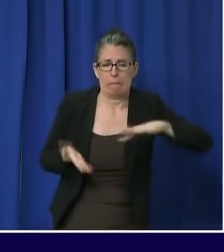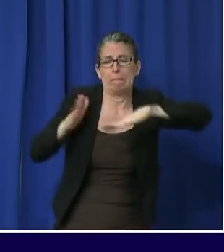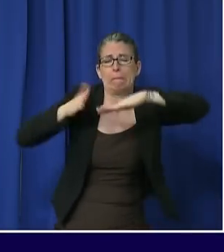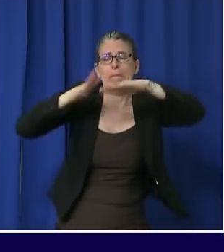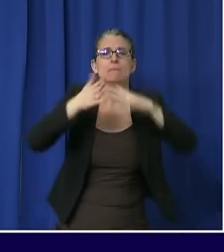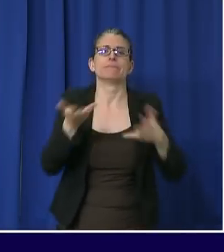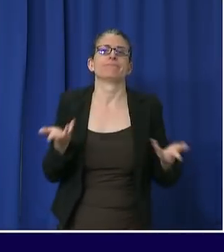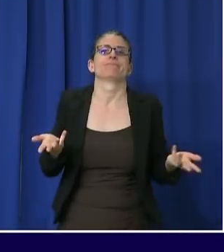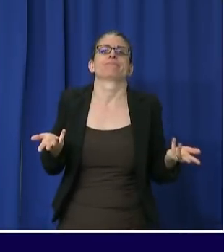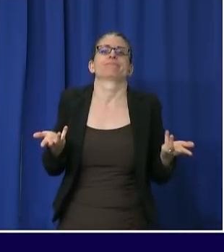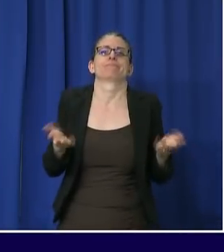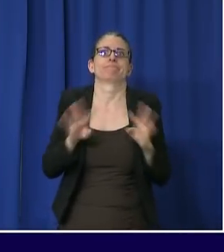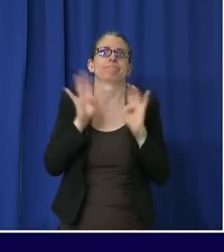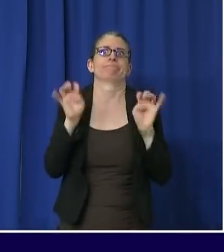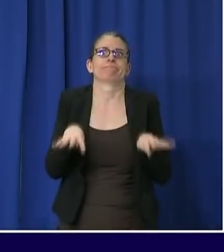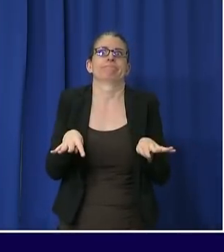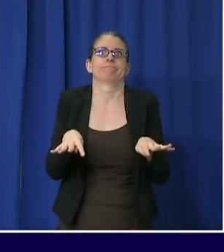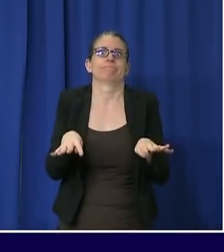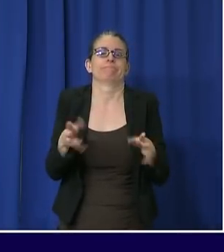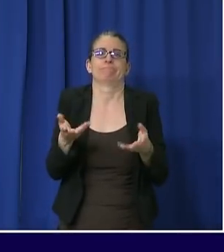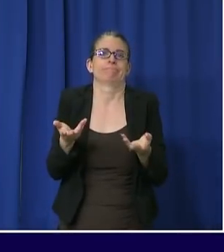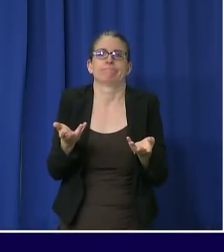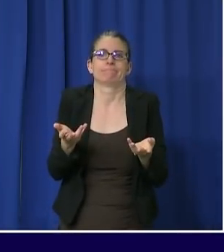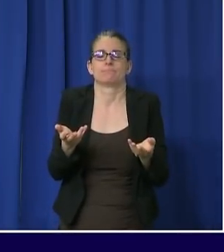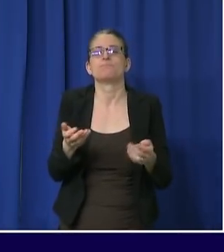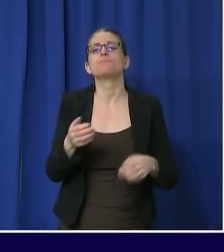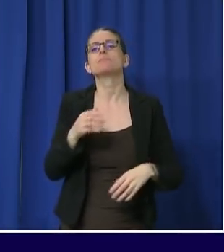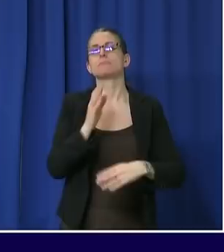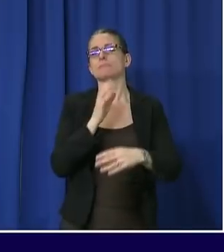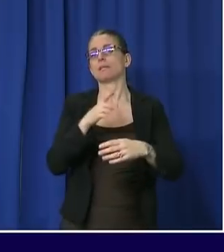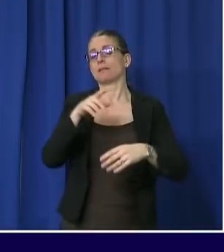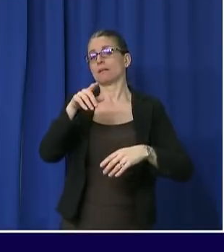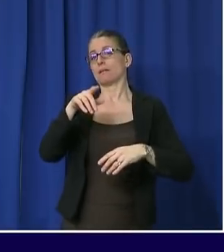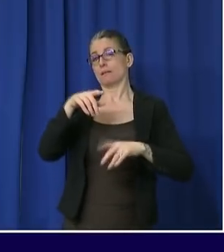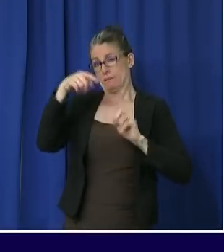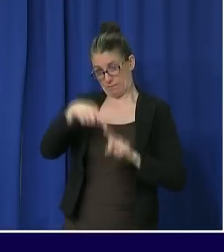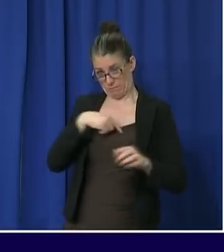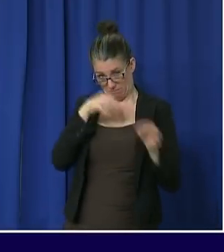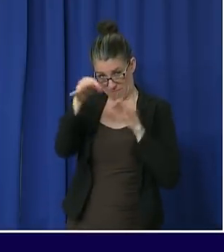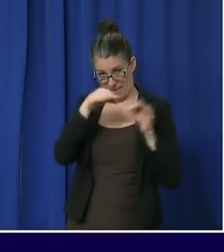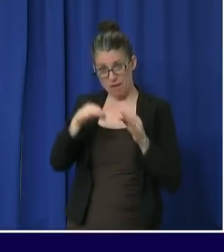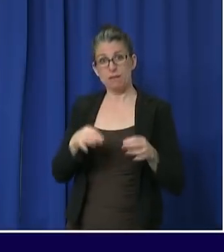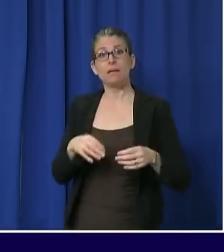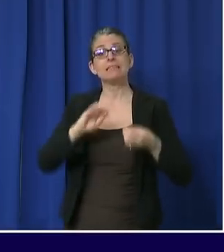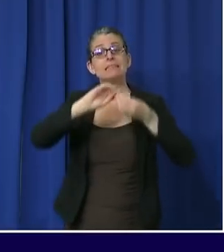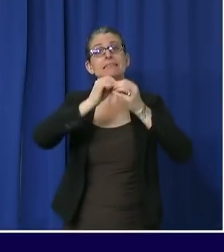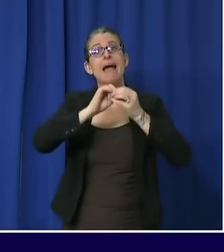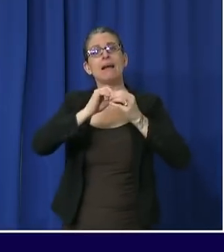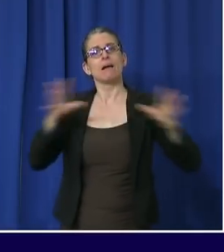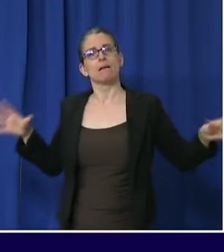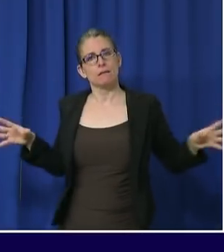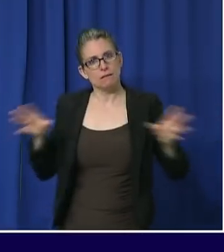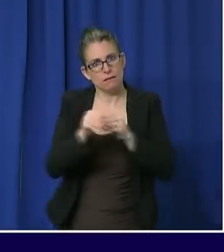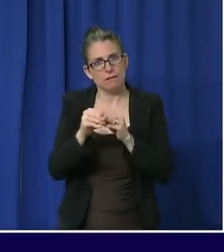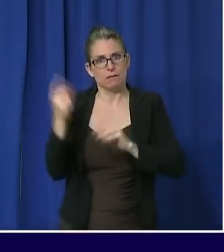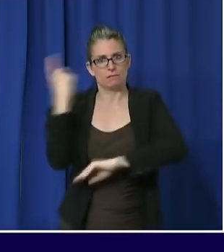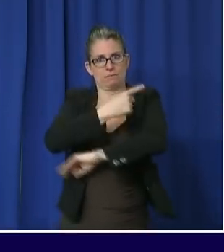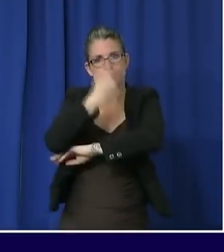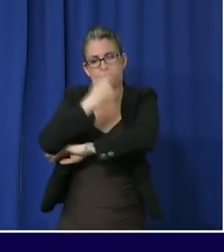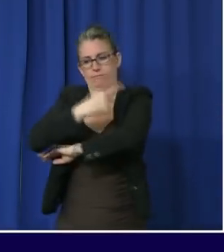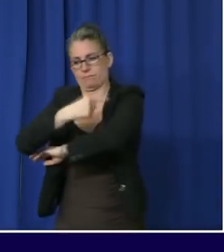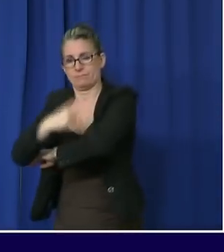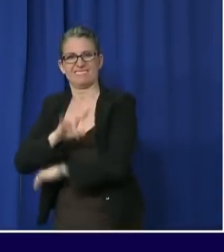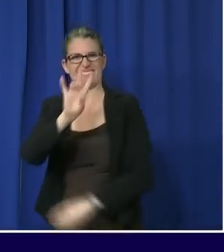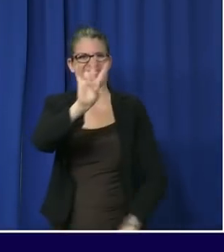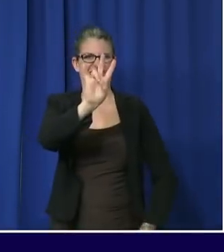with Kevin Miller about. We really look not just so much at a day-to-day difference, because that can vary based, for